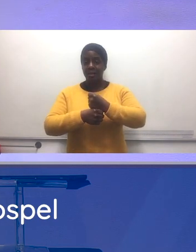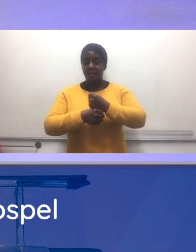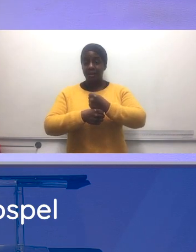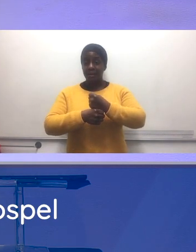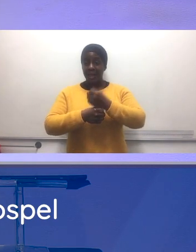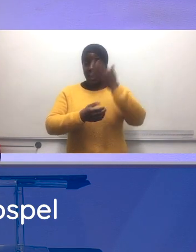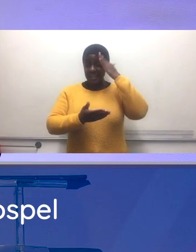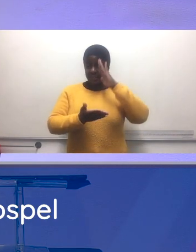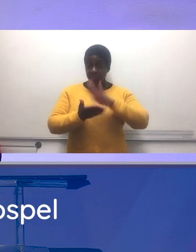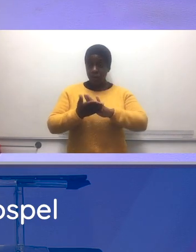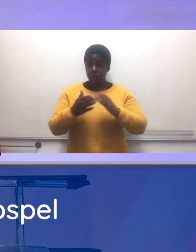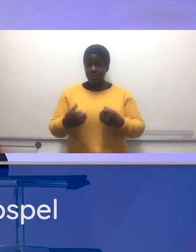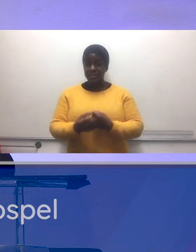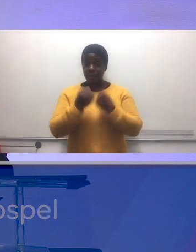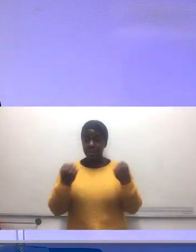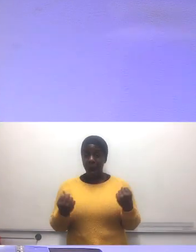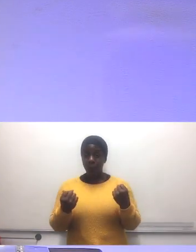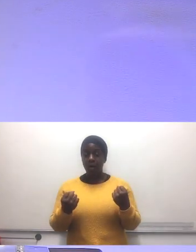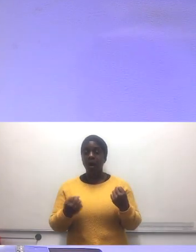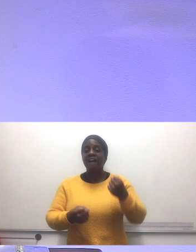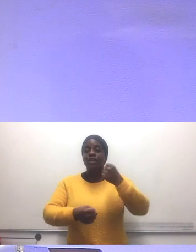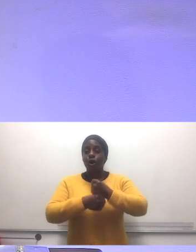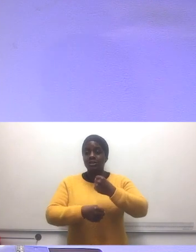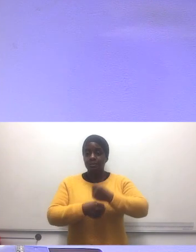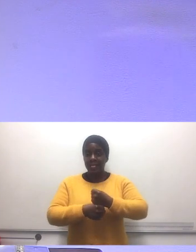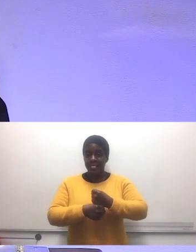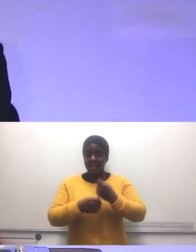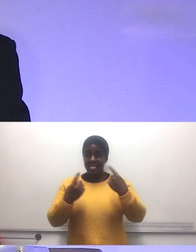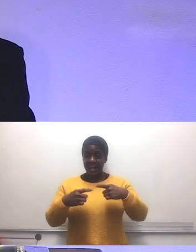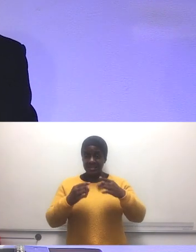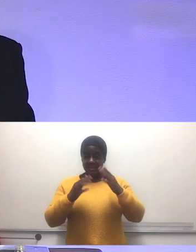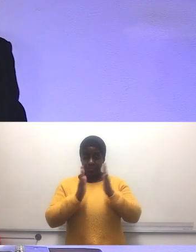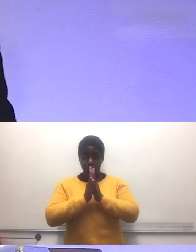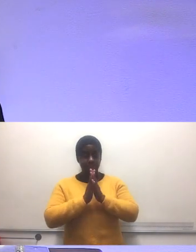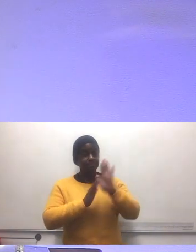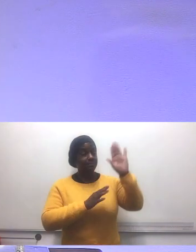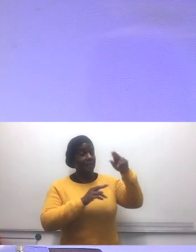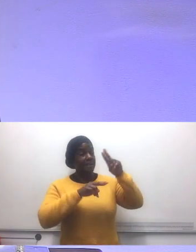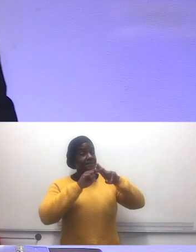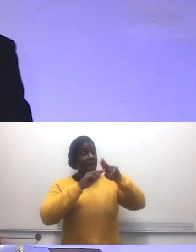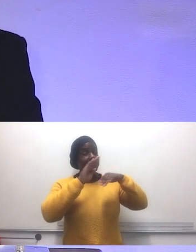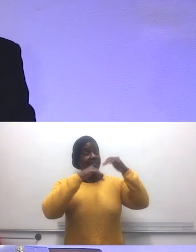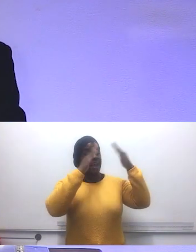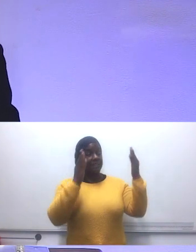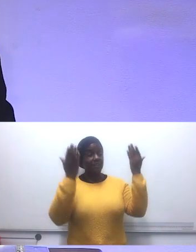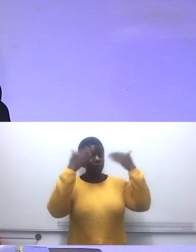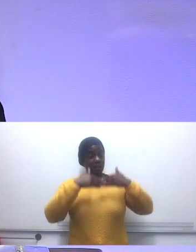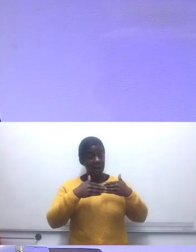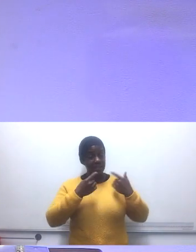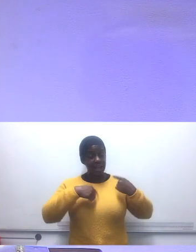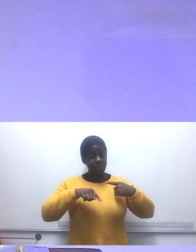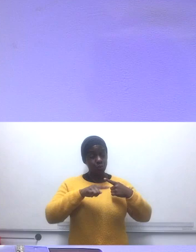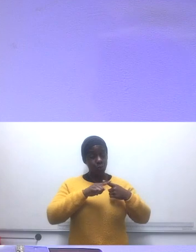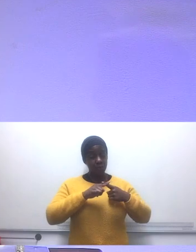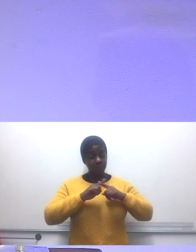Experience the power of the gospel. Let us pray. Father in heaven, tonight as we